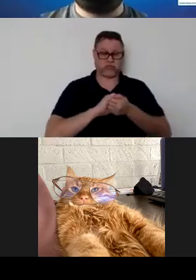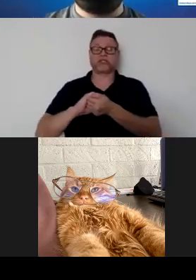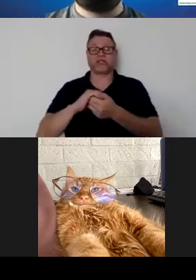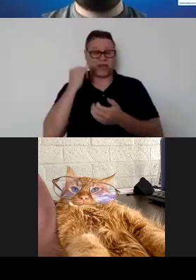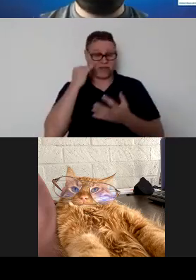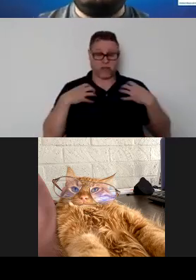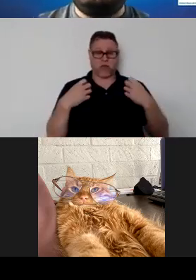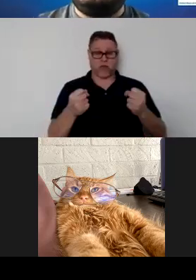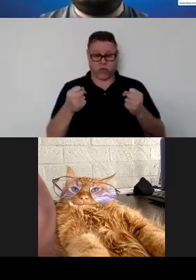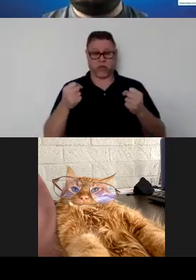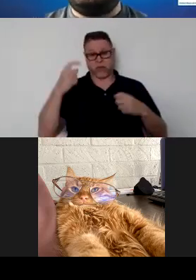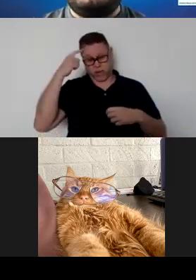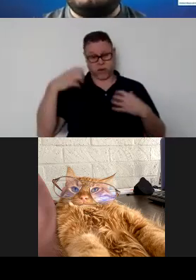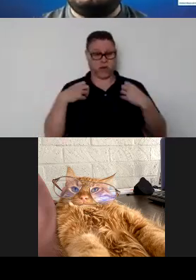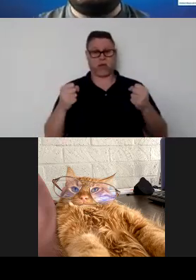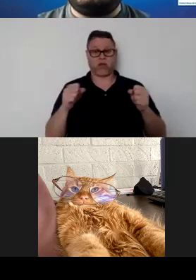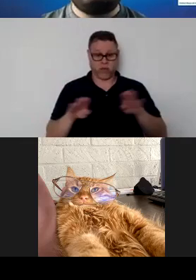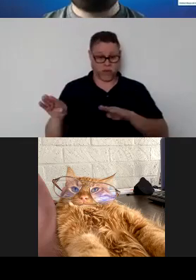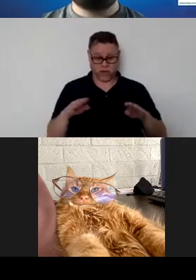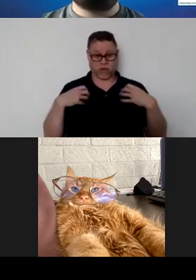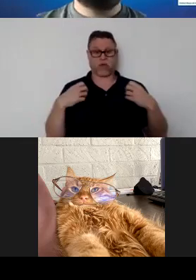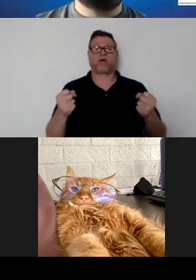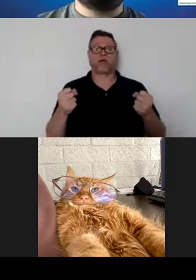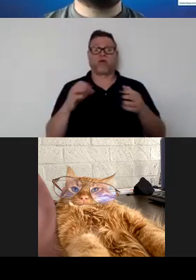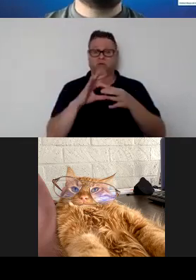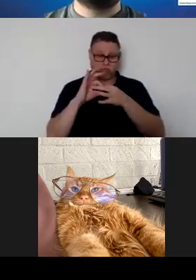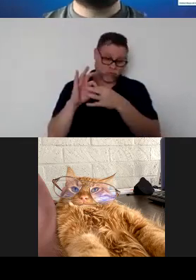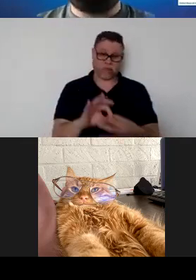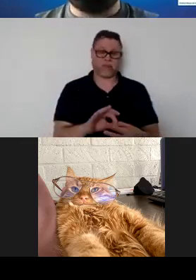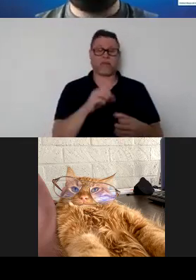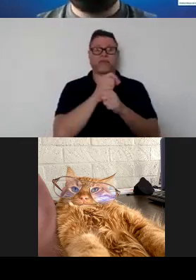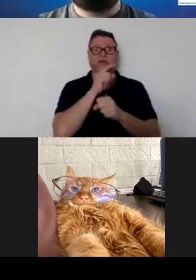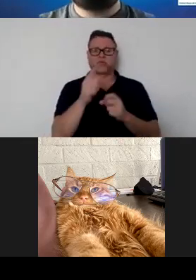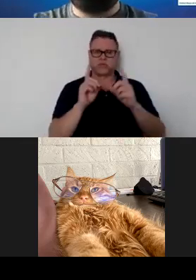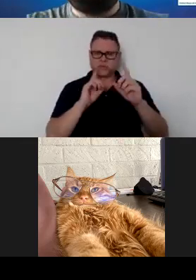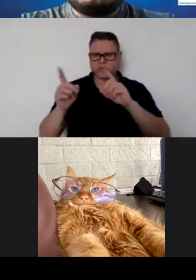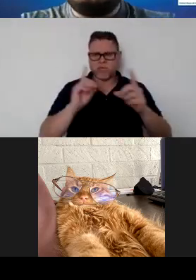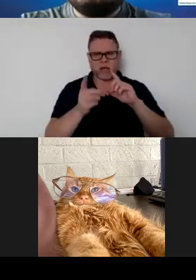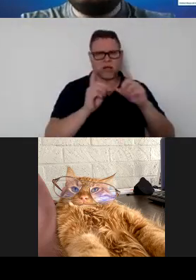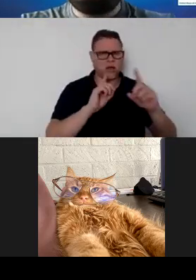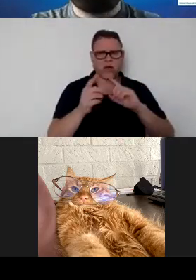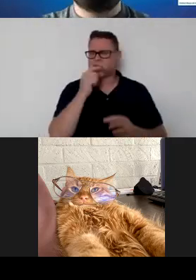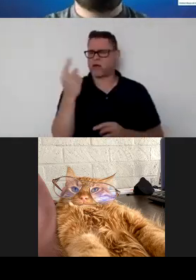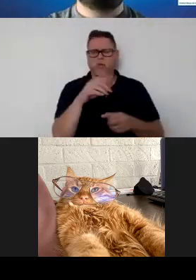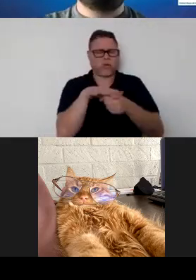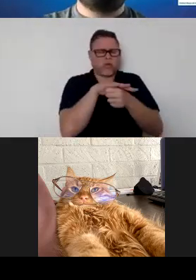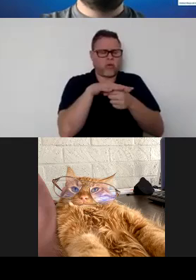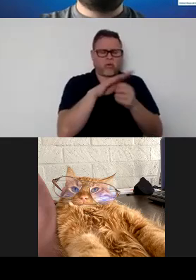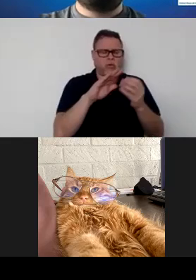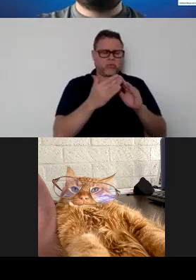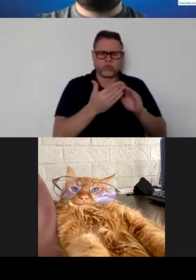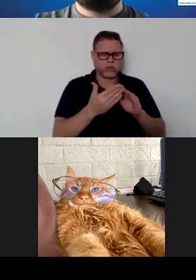health related, mental health related, behavioral health related, right, we want to ensure that there's going to be a dialogue, not just in that local community between, let's